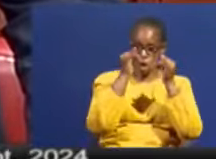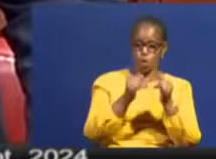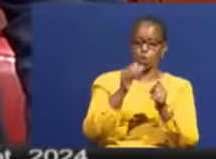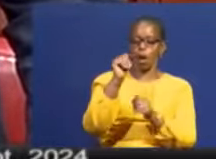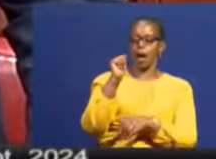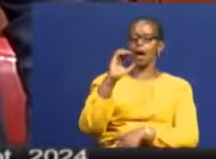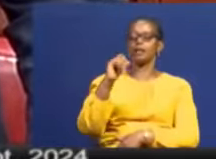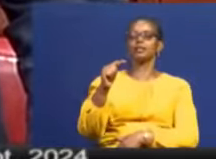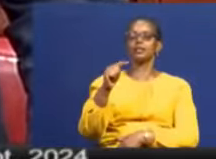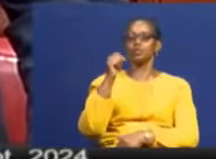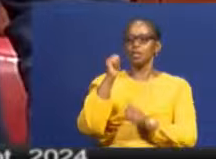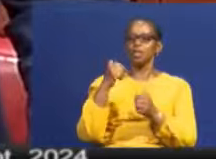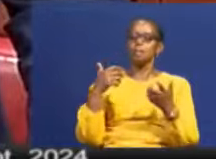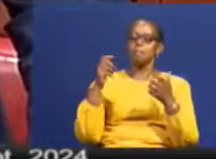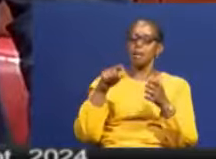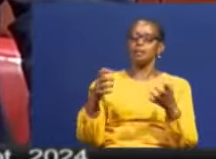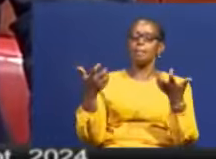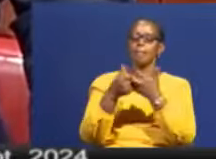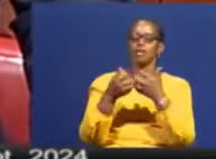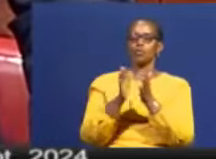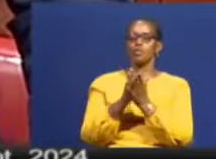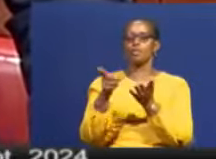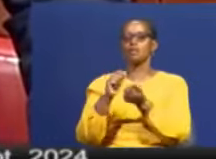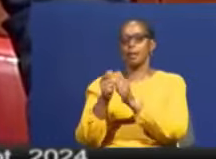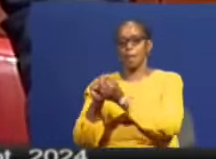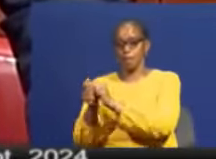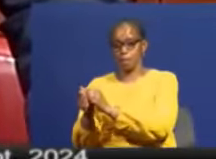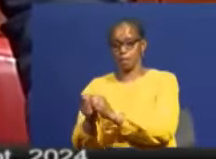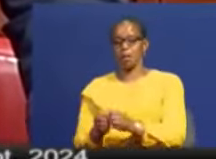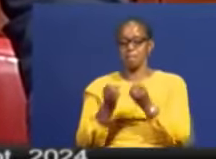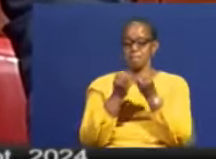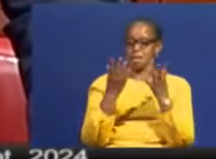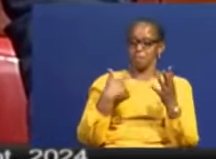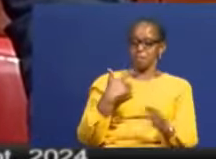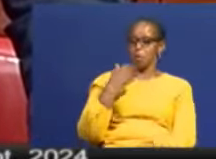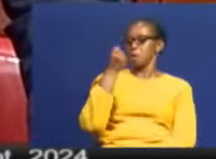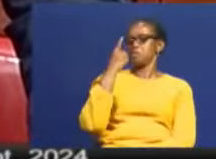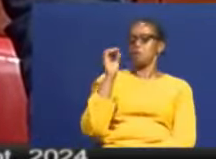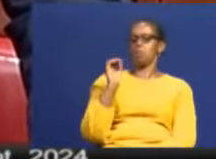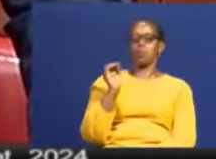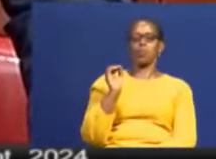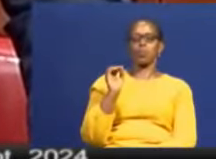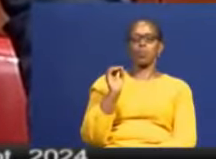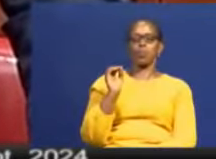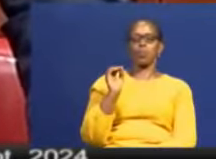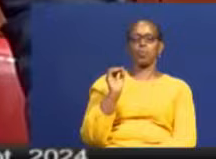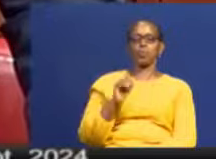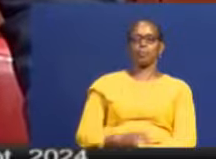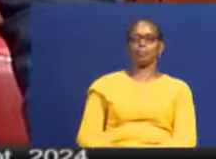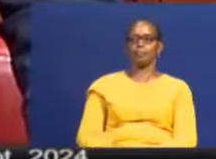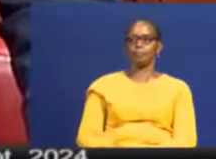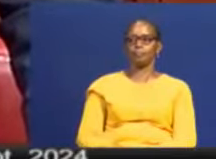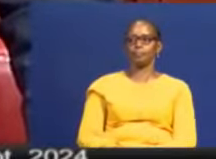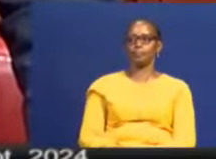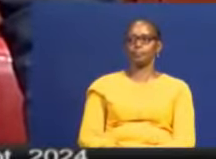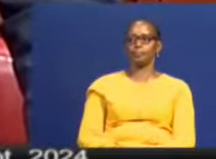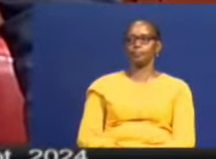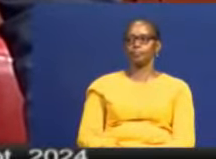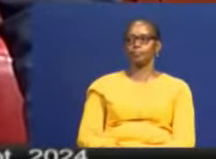line with the amendment. Madam Speaker, a lot of people do not understand, and if you allow me just one more minute, Madam Speaker,